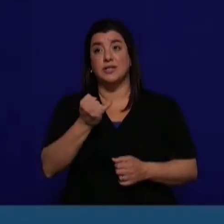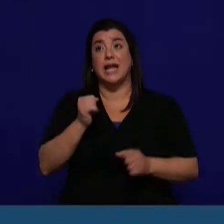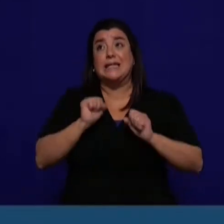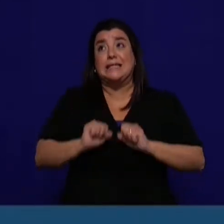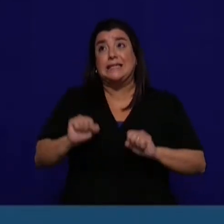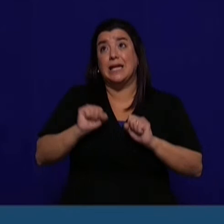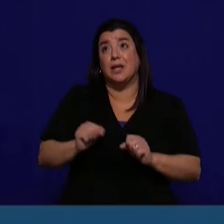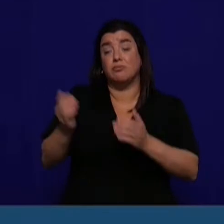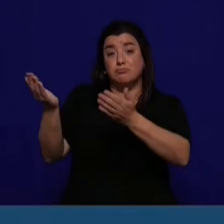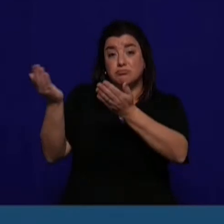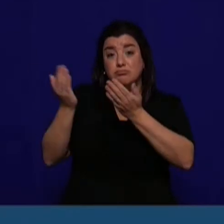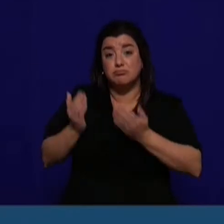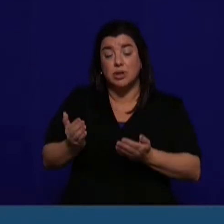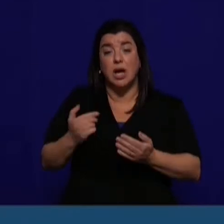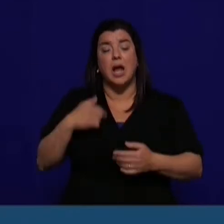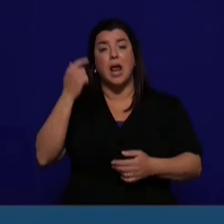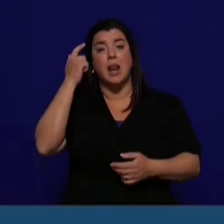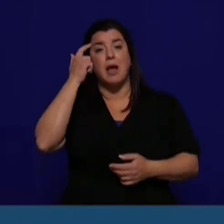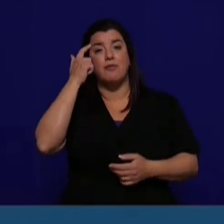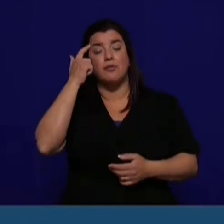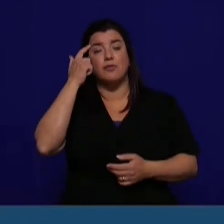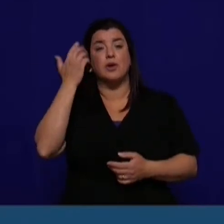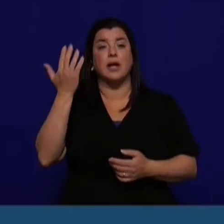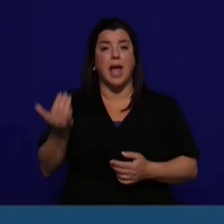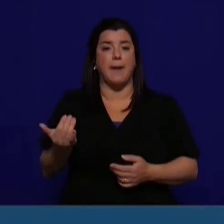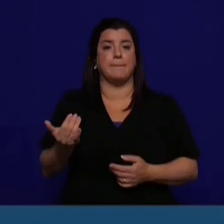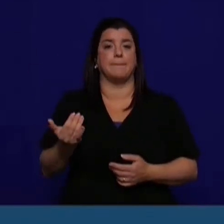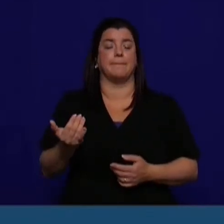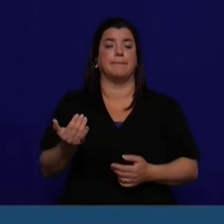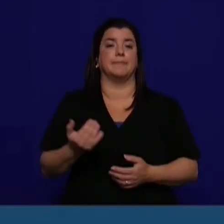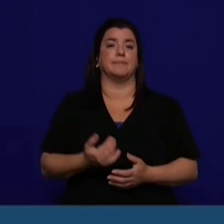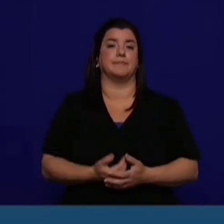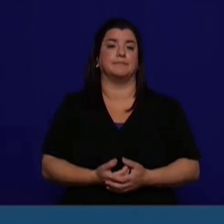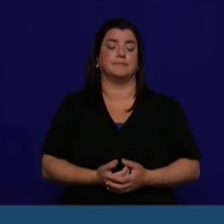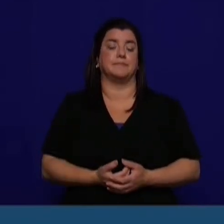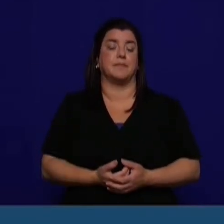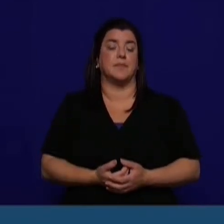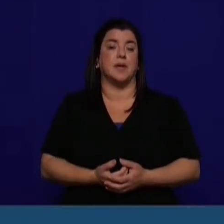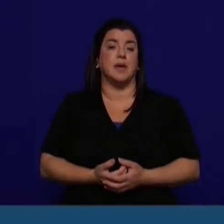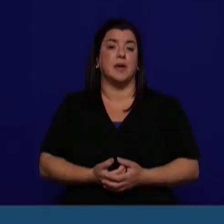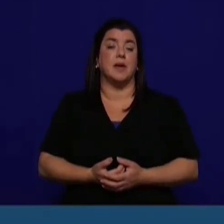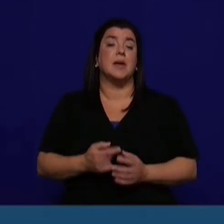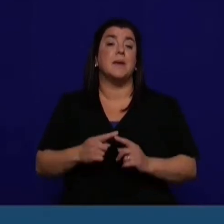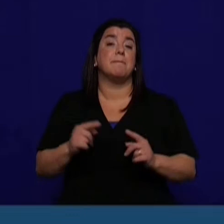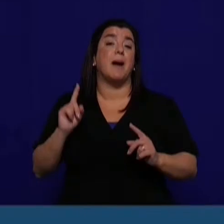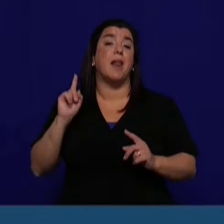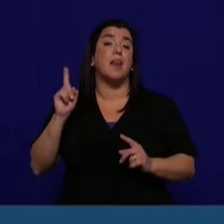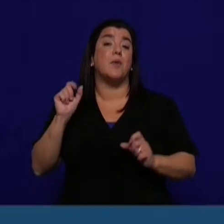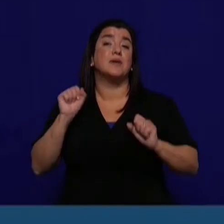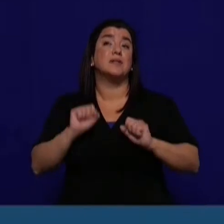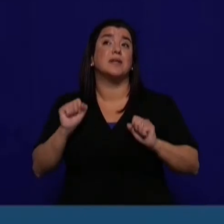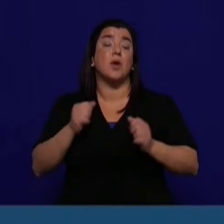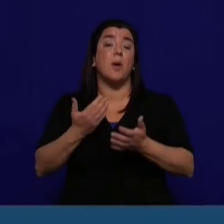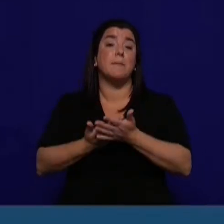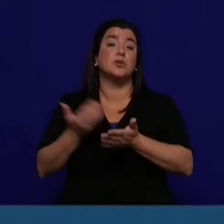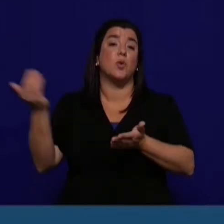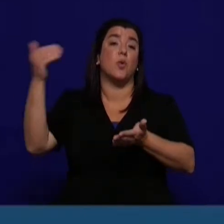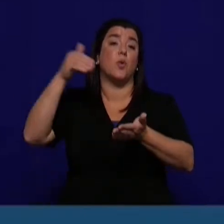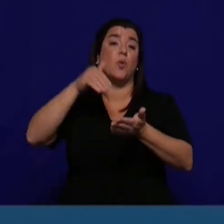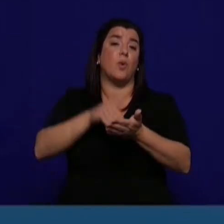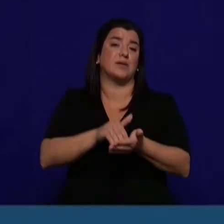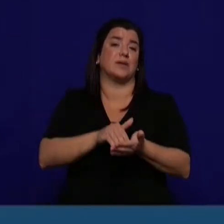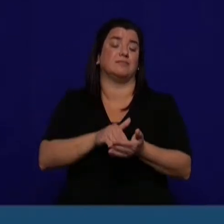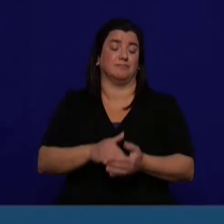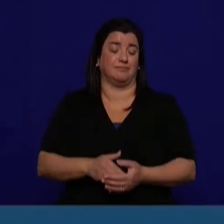hemmhekk ikollna wkoll komunika kemm fil-fatt għandna ammonti ta' dawn il-vaccines u dawn kollha jidħlu mbagħad fir-rollout program